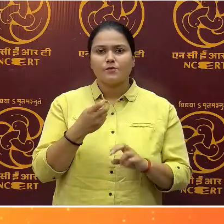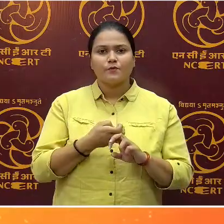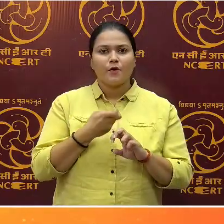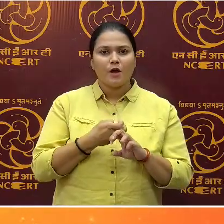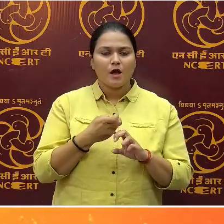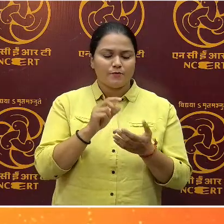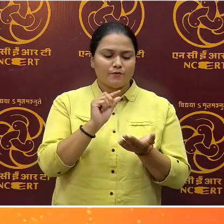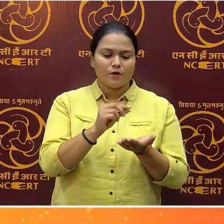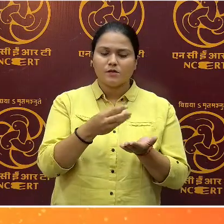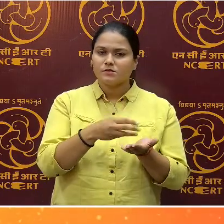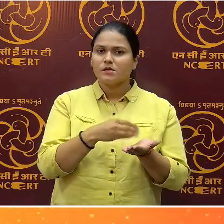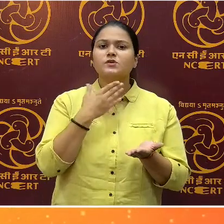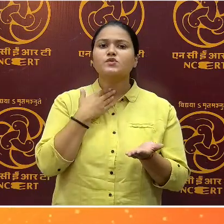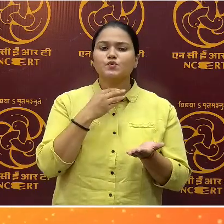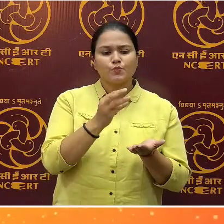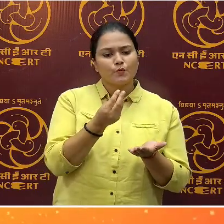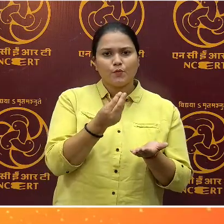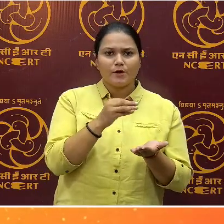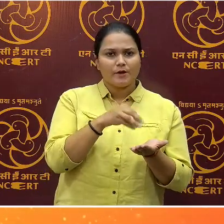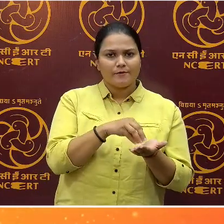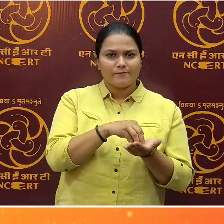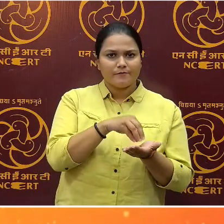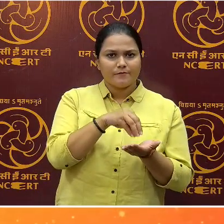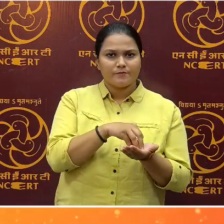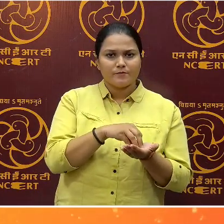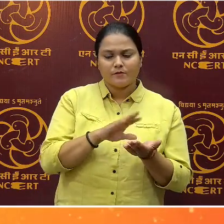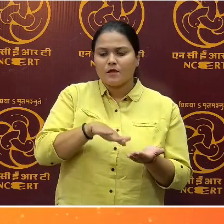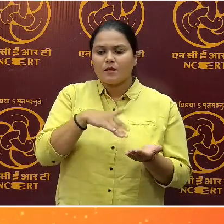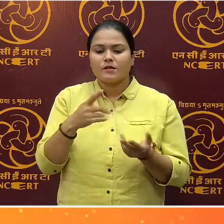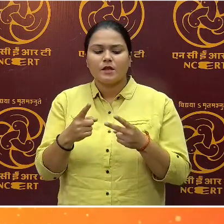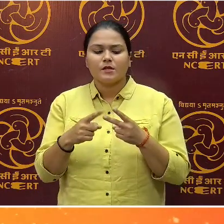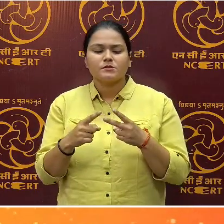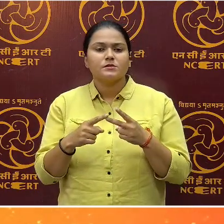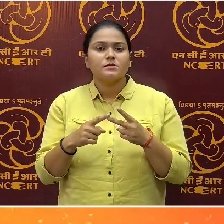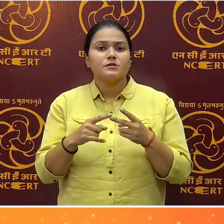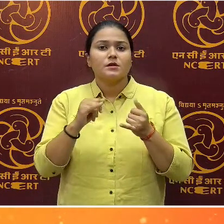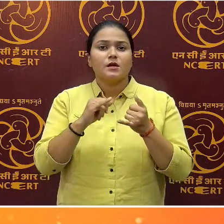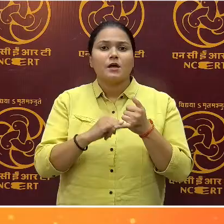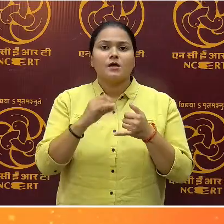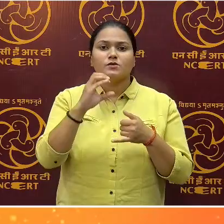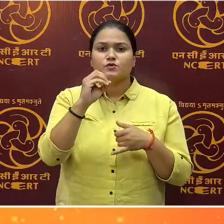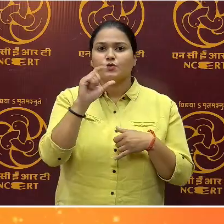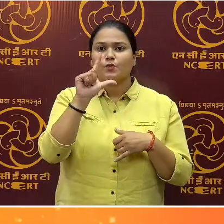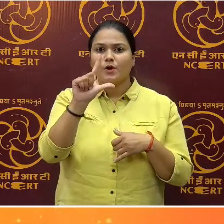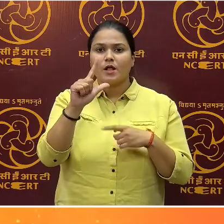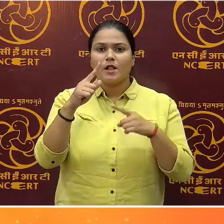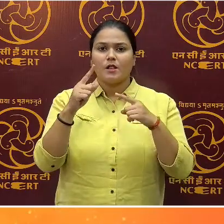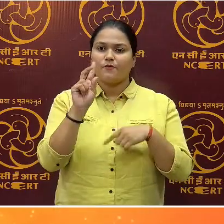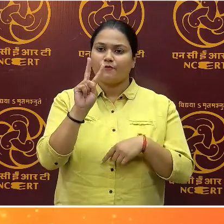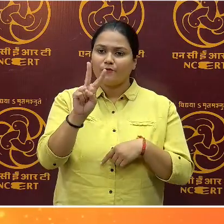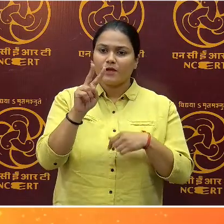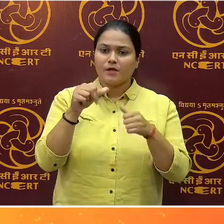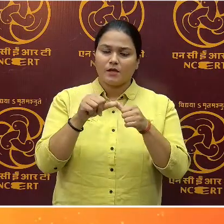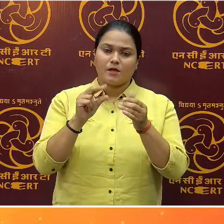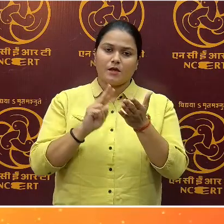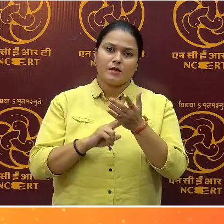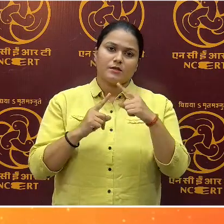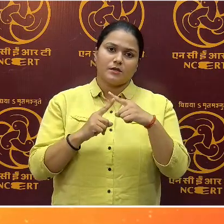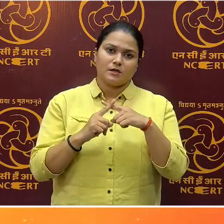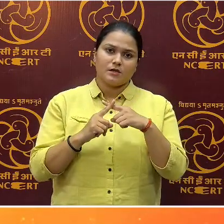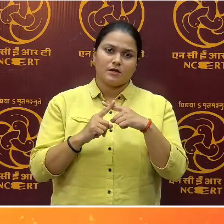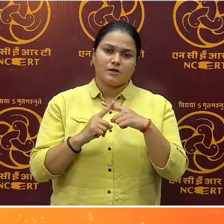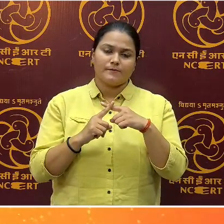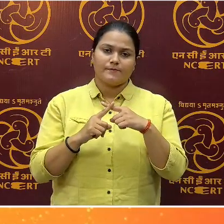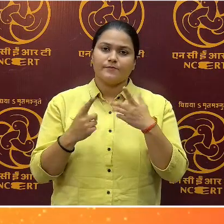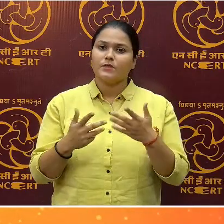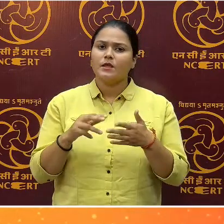or sugar. Next we have solvent. Solvent is that liquid in which the solute or